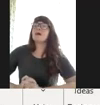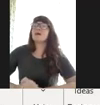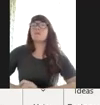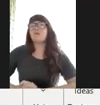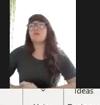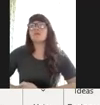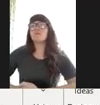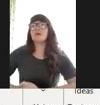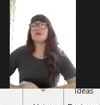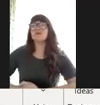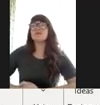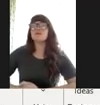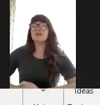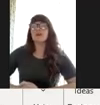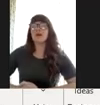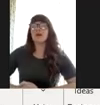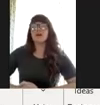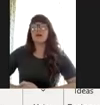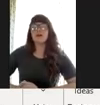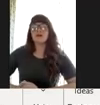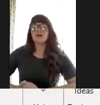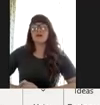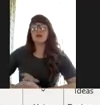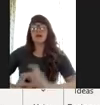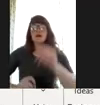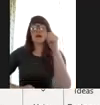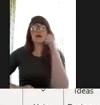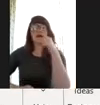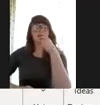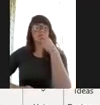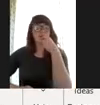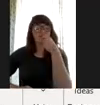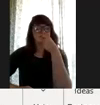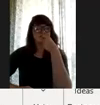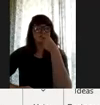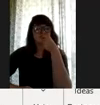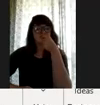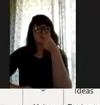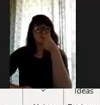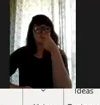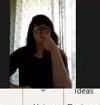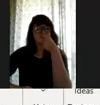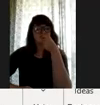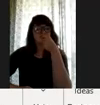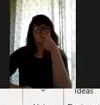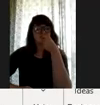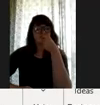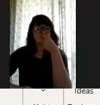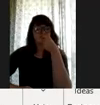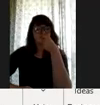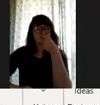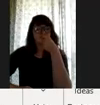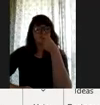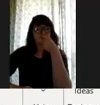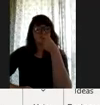I could be wrong, but... Well, this is just an observation step. Remember, the chart right. is a way to analyze the text. You're not